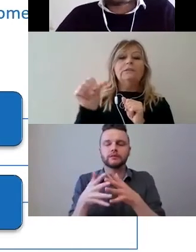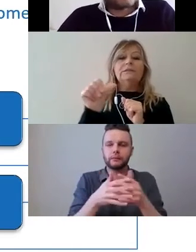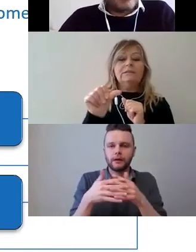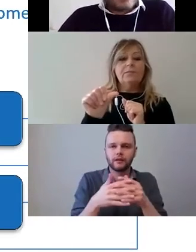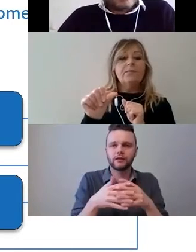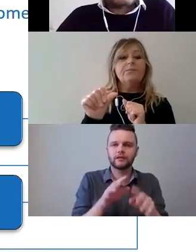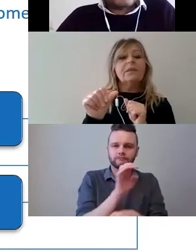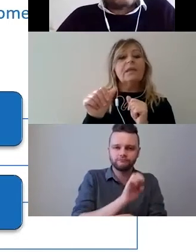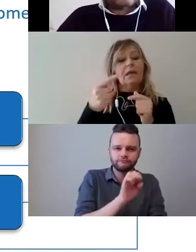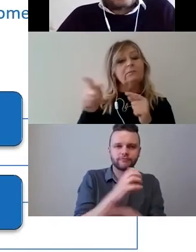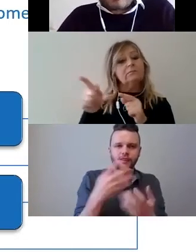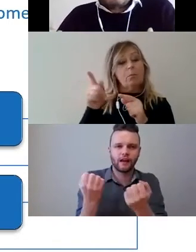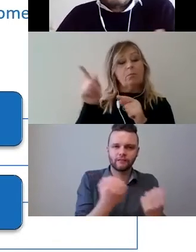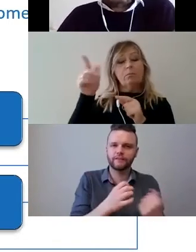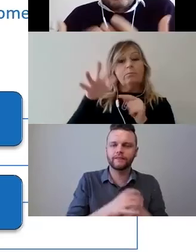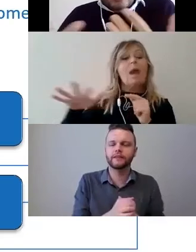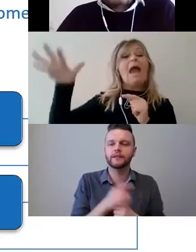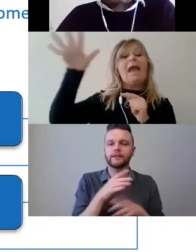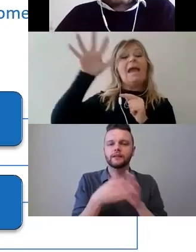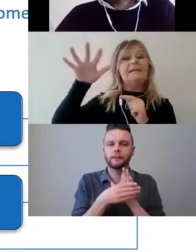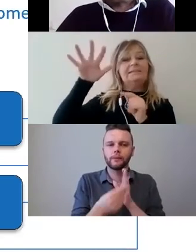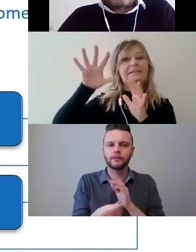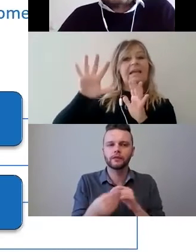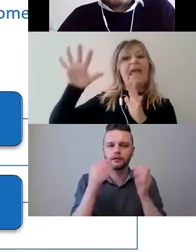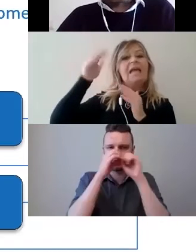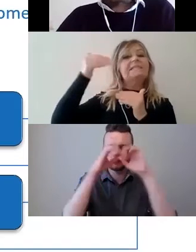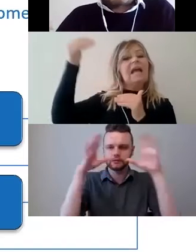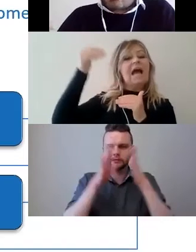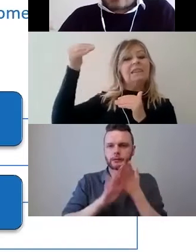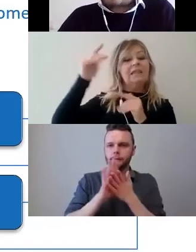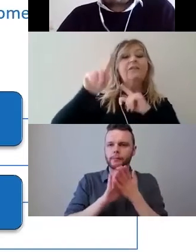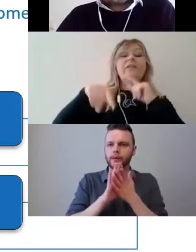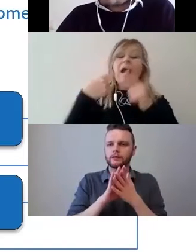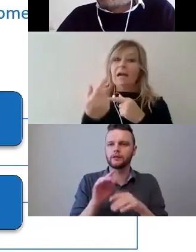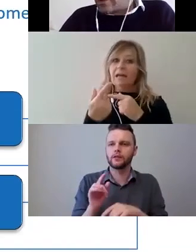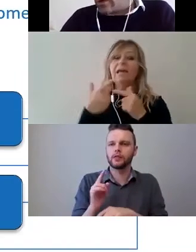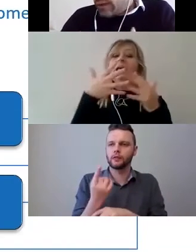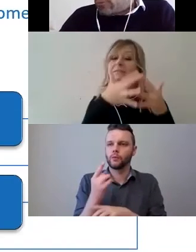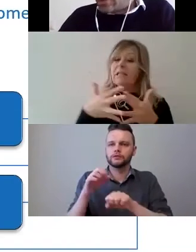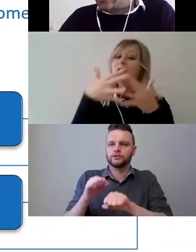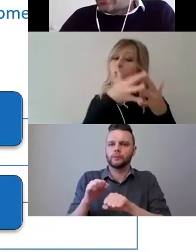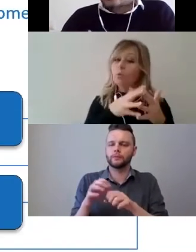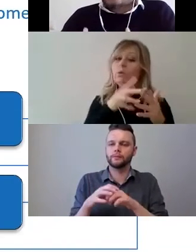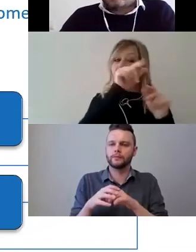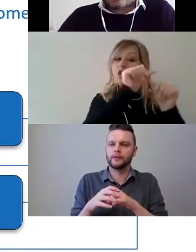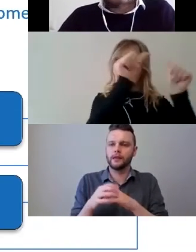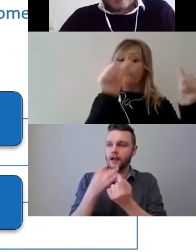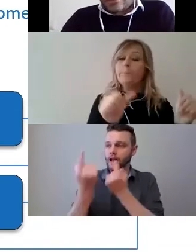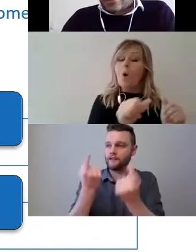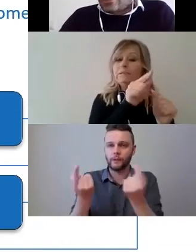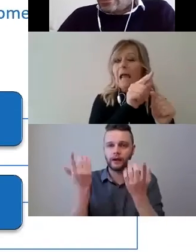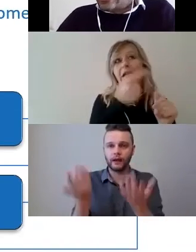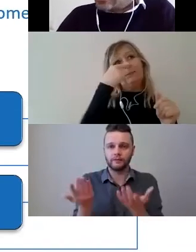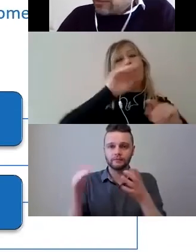Barnhouse model, it's a model that it's the concept of the one-stop shop, where everyone that has to be involved